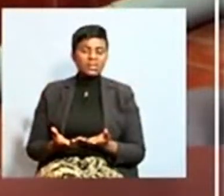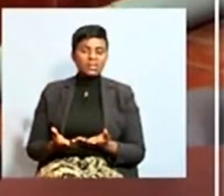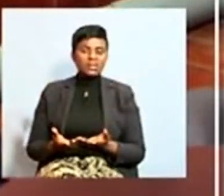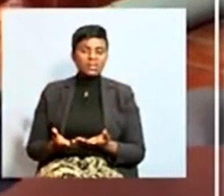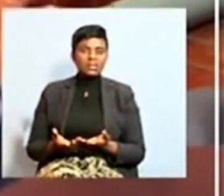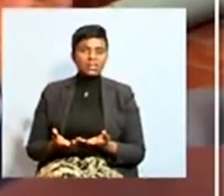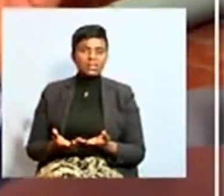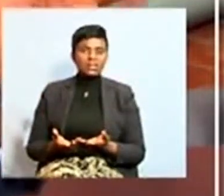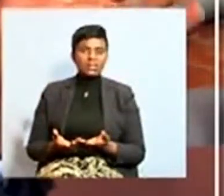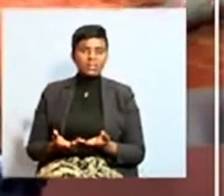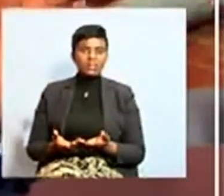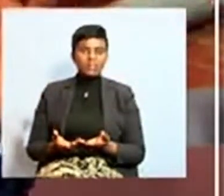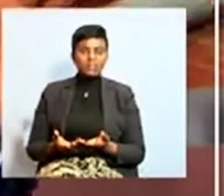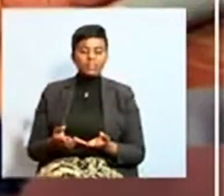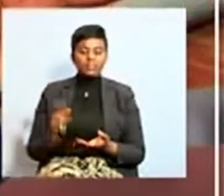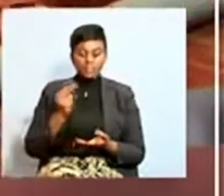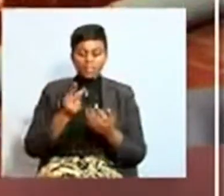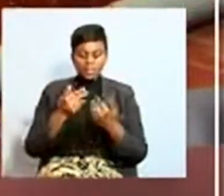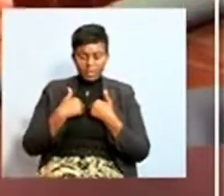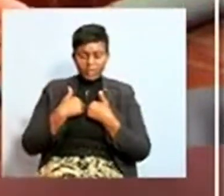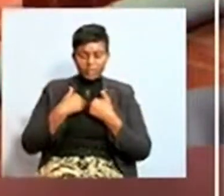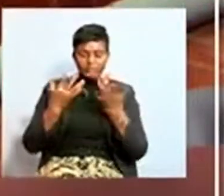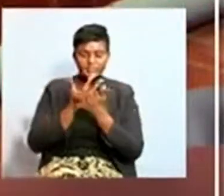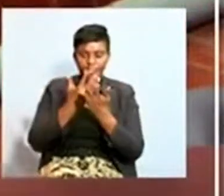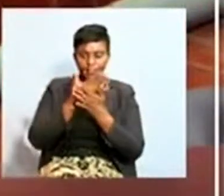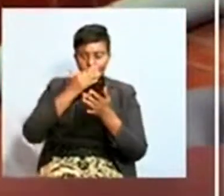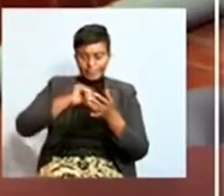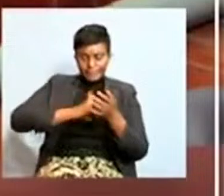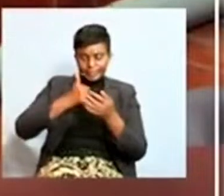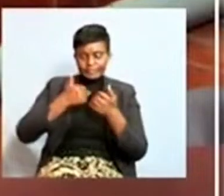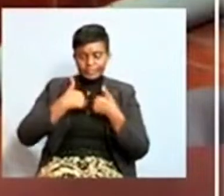So, whilst we have fear, we have to drive